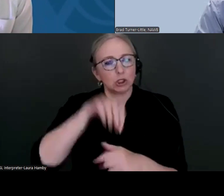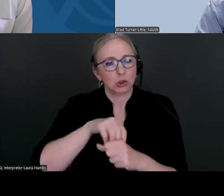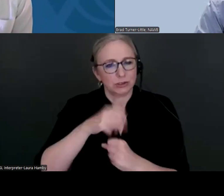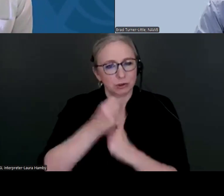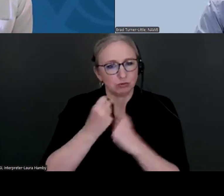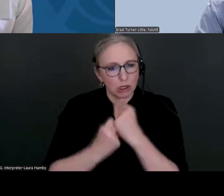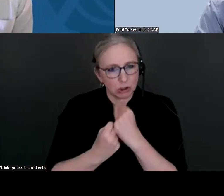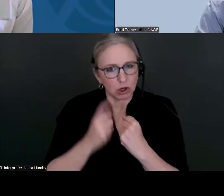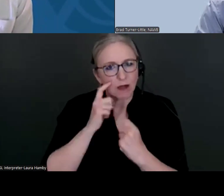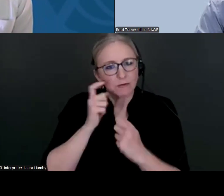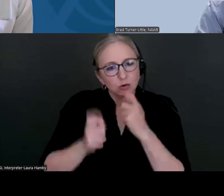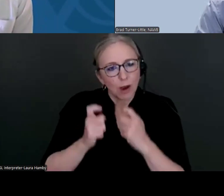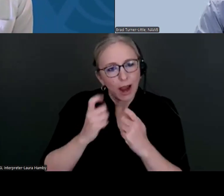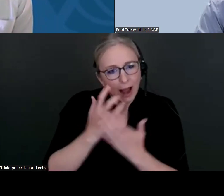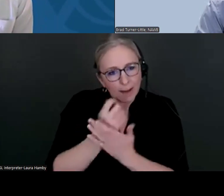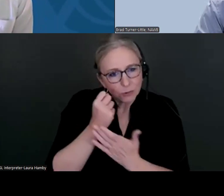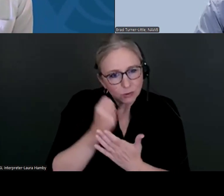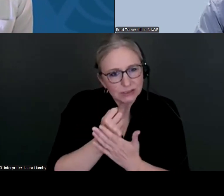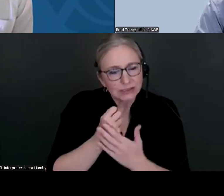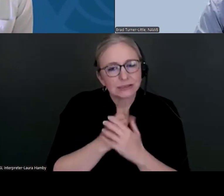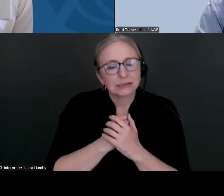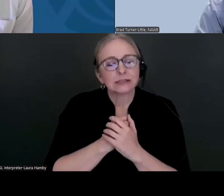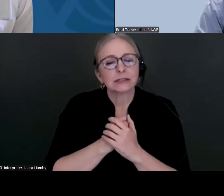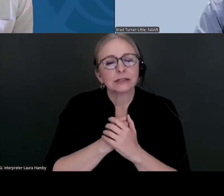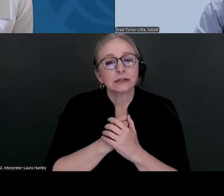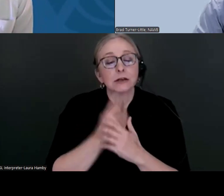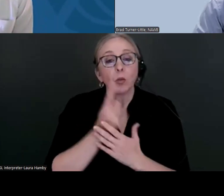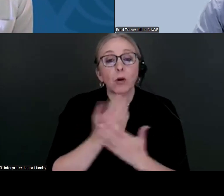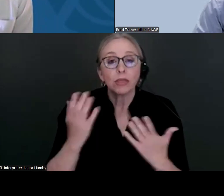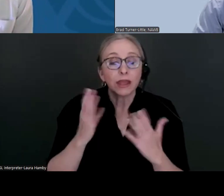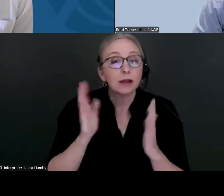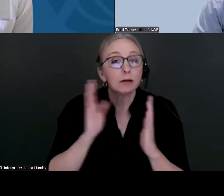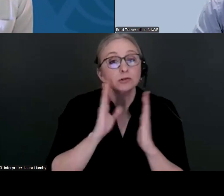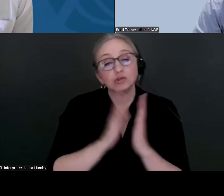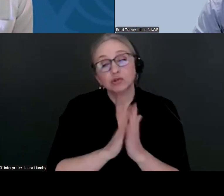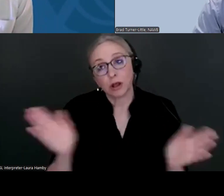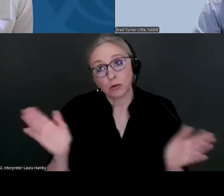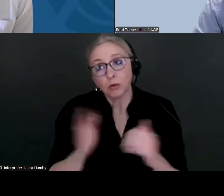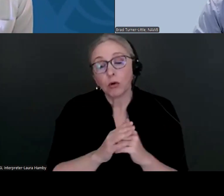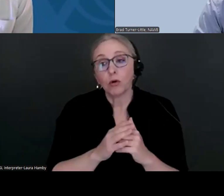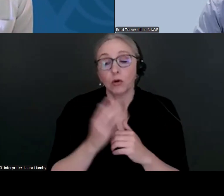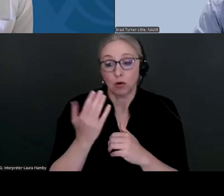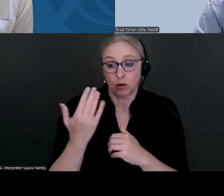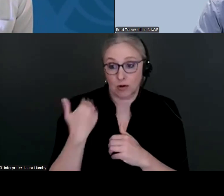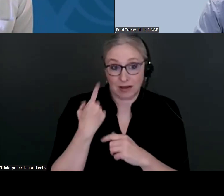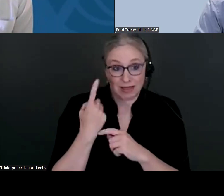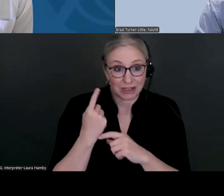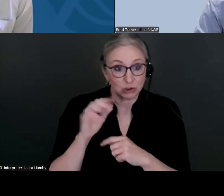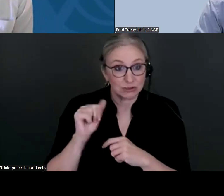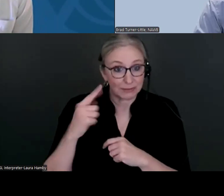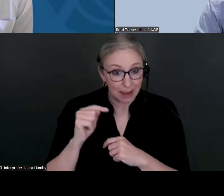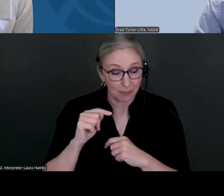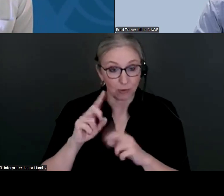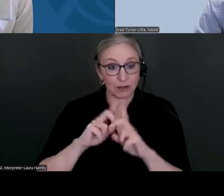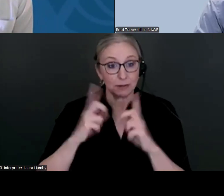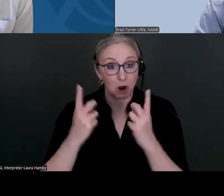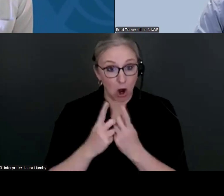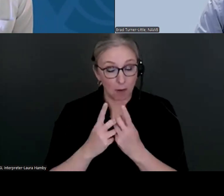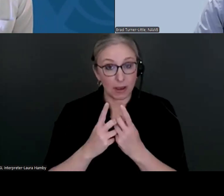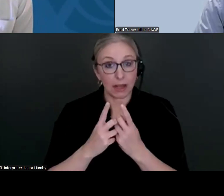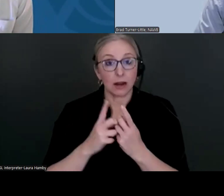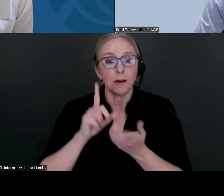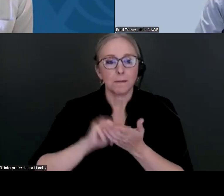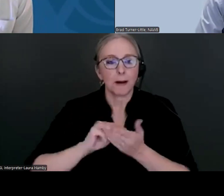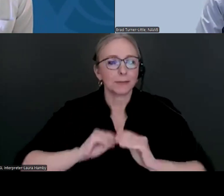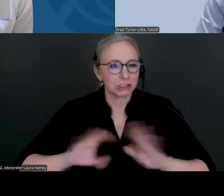some of the grant opportunities. One thing I'll say broadly is just last September, the department published a training and